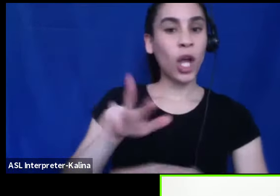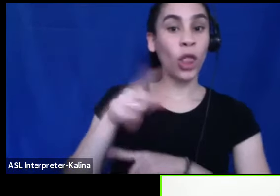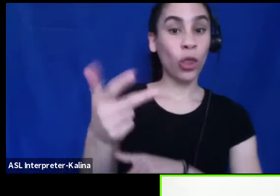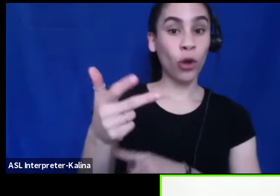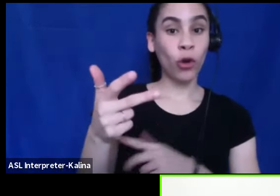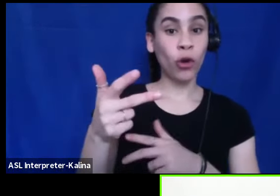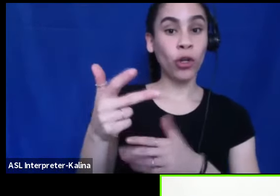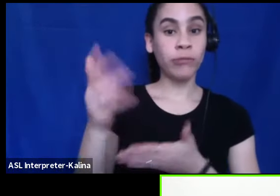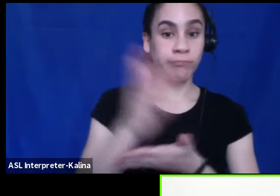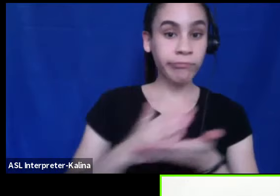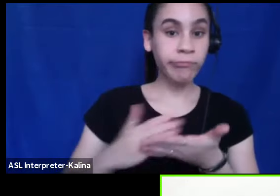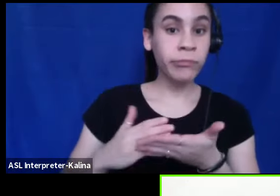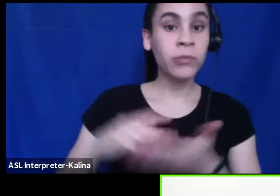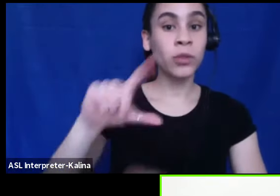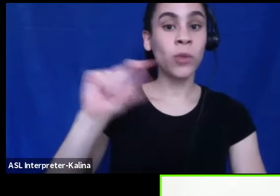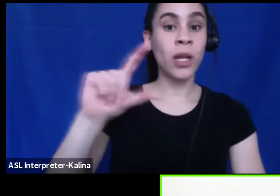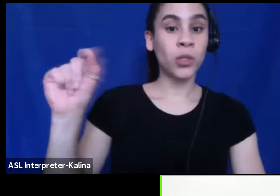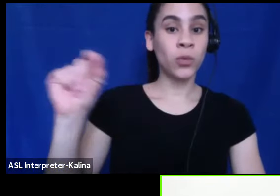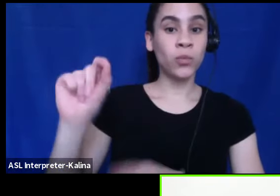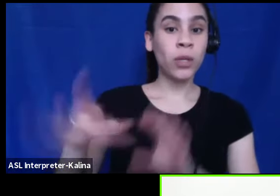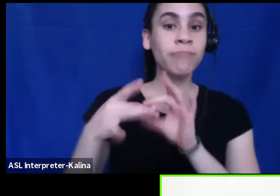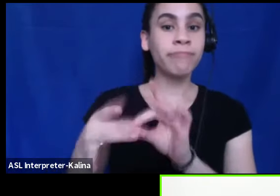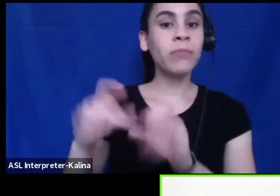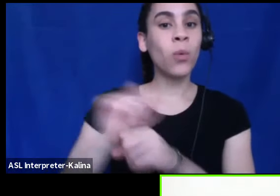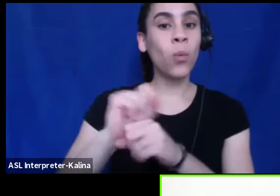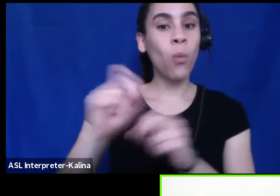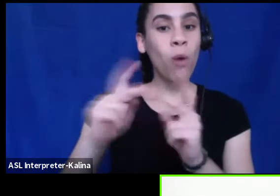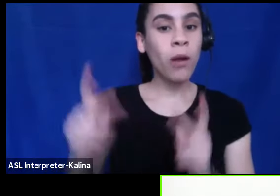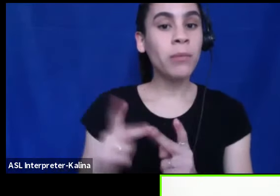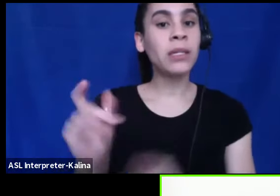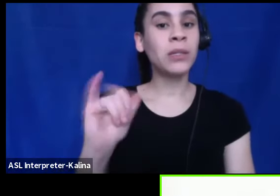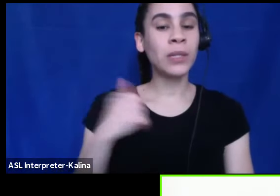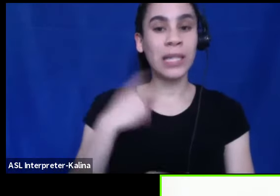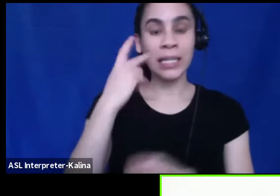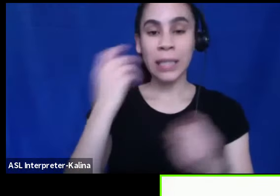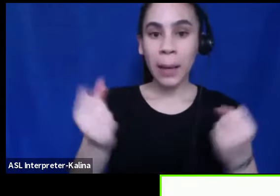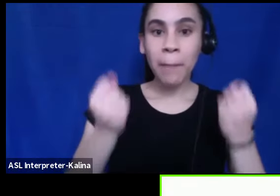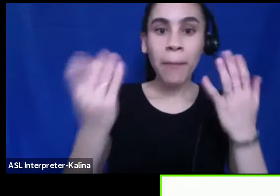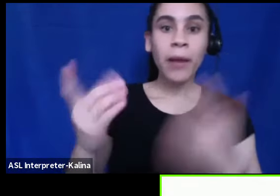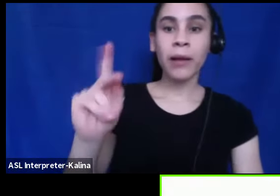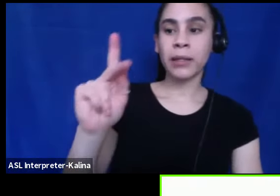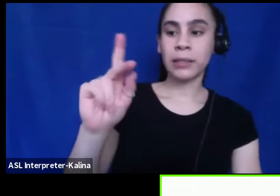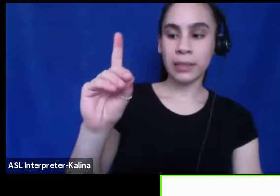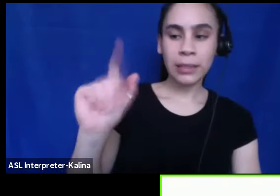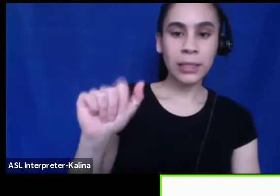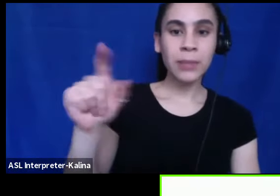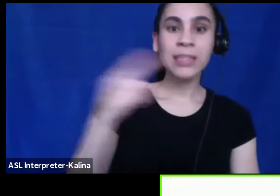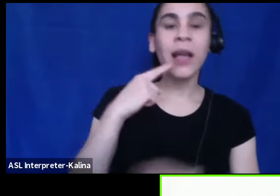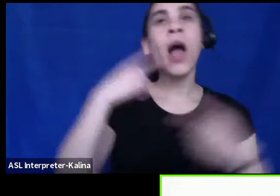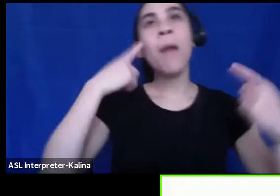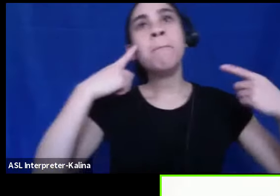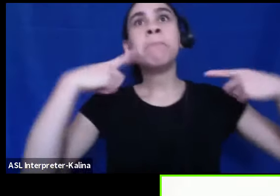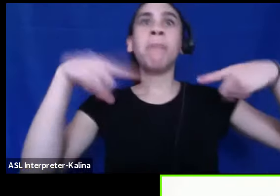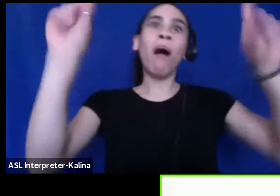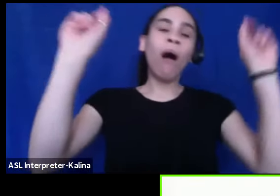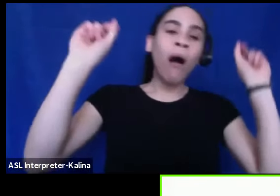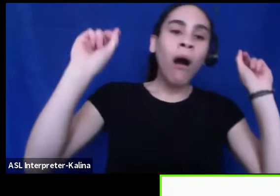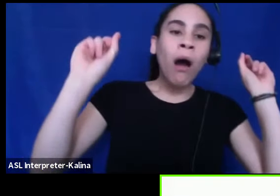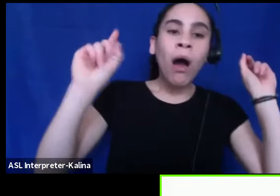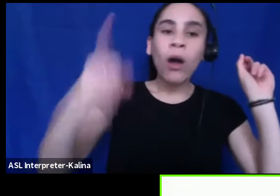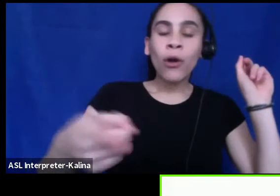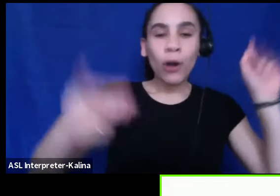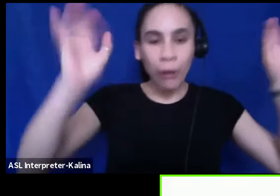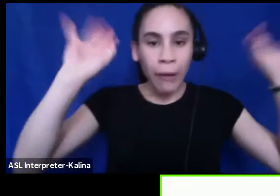2020 around the workplace as well. And I see so many people with disabilities saying, okay, finally y'all said that you have